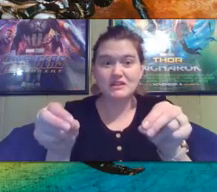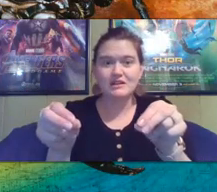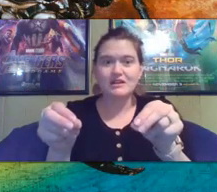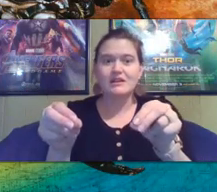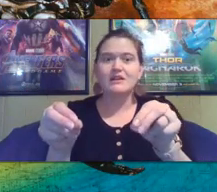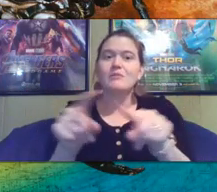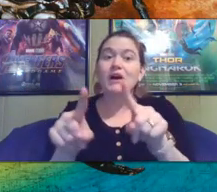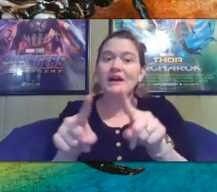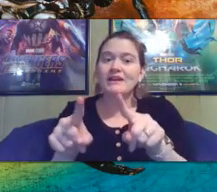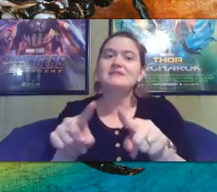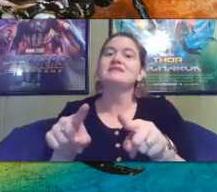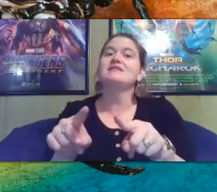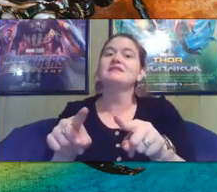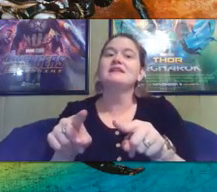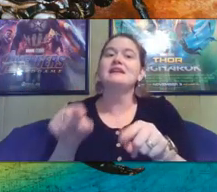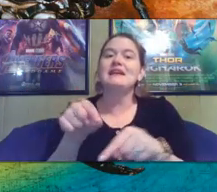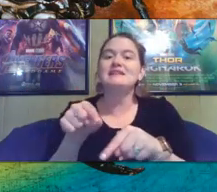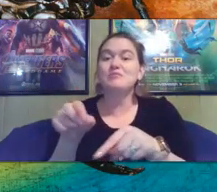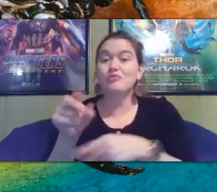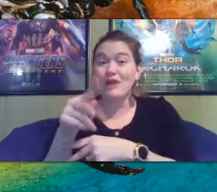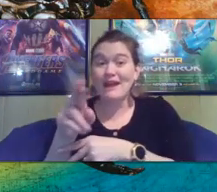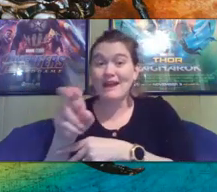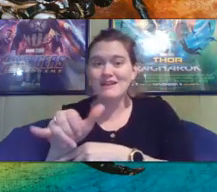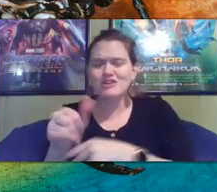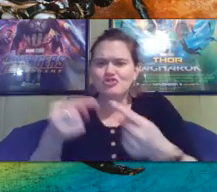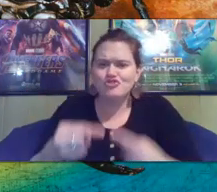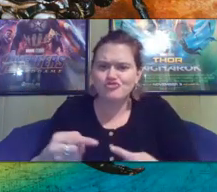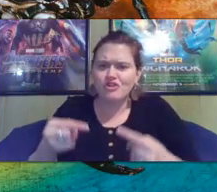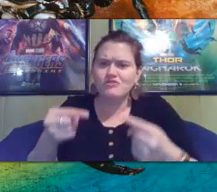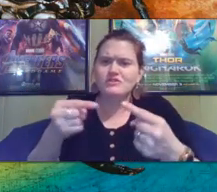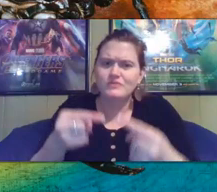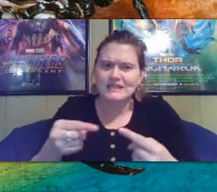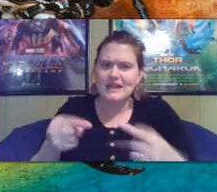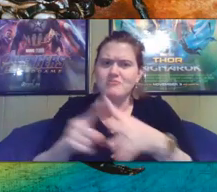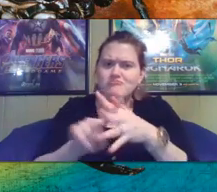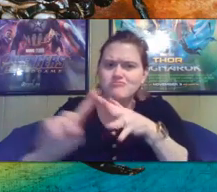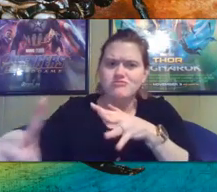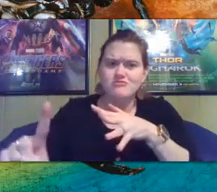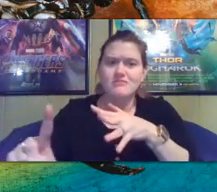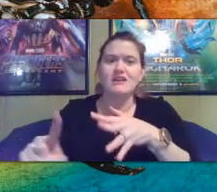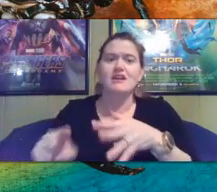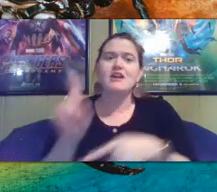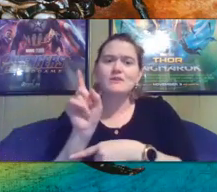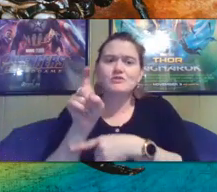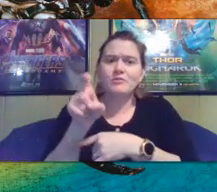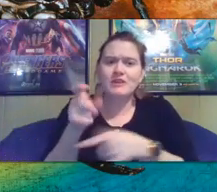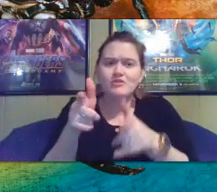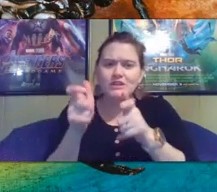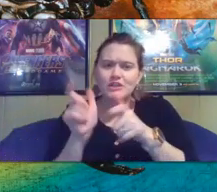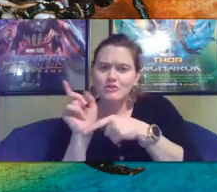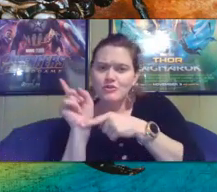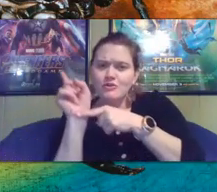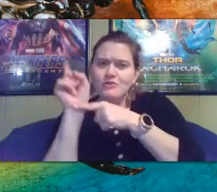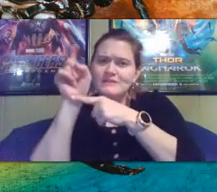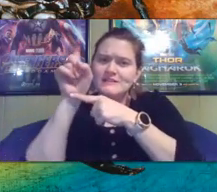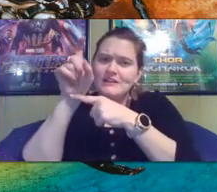pinchers, but its prey struggles to escape. The scorpion